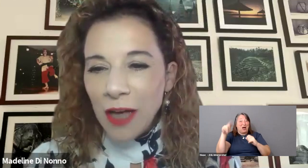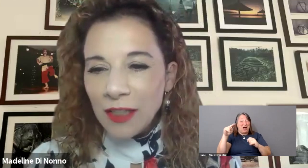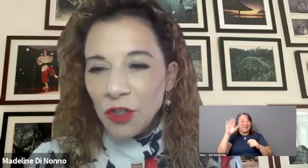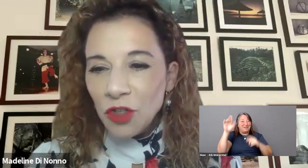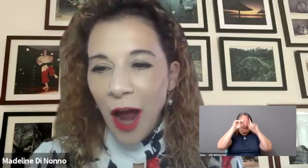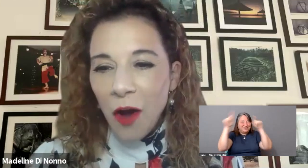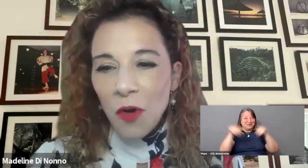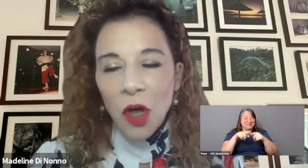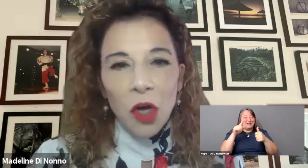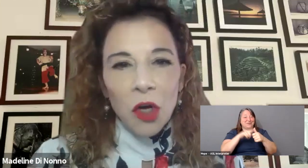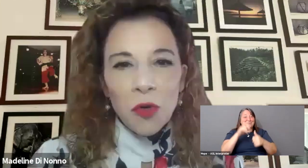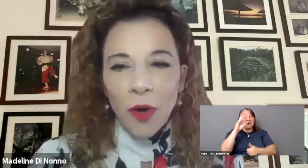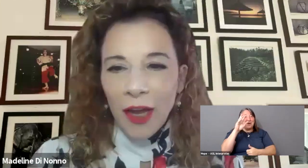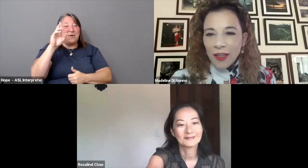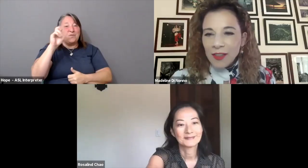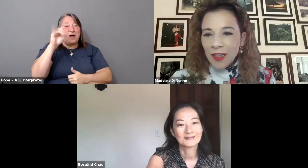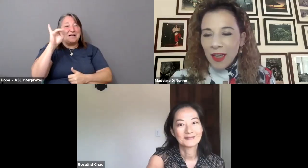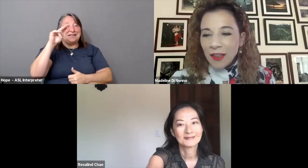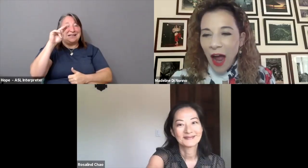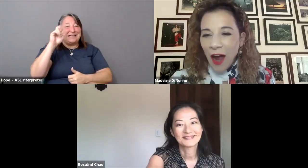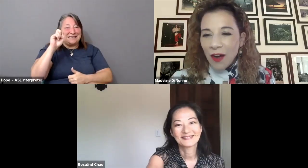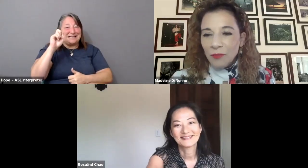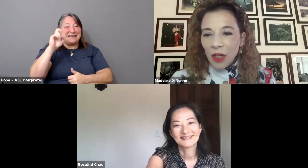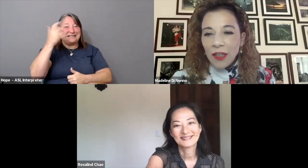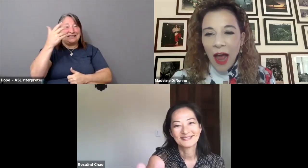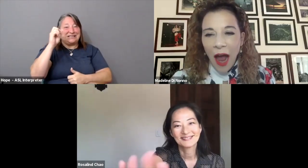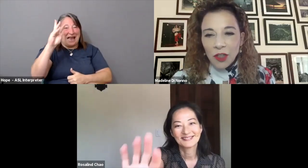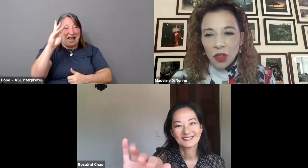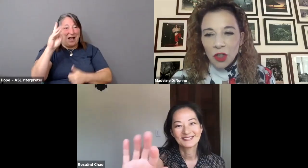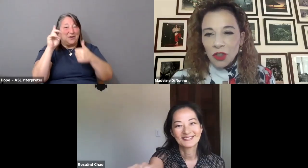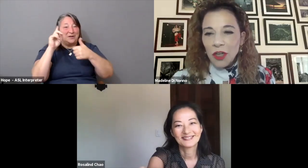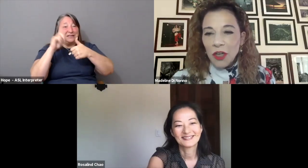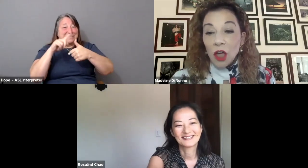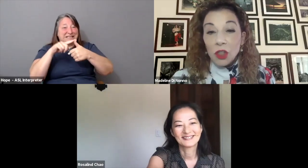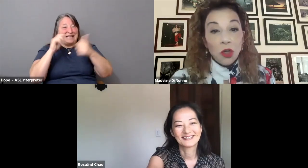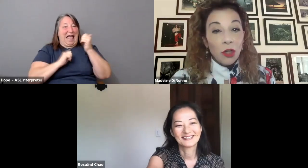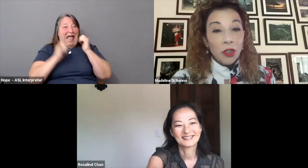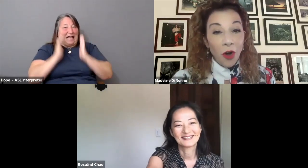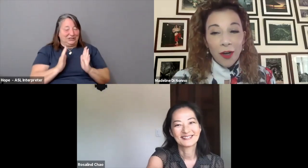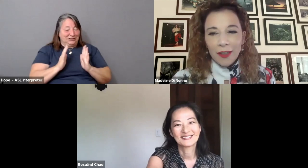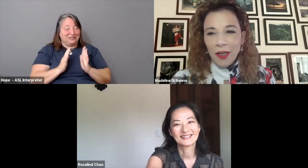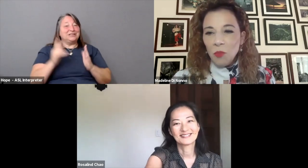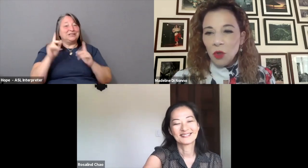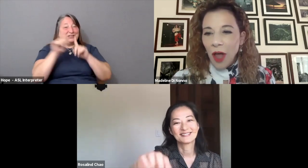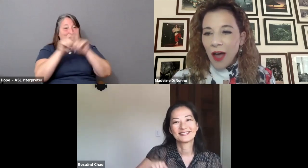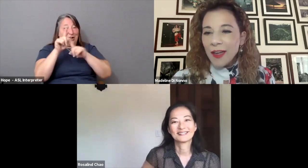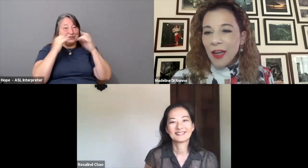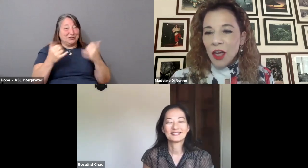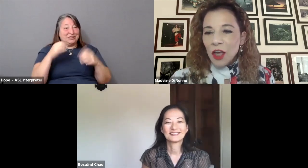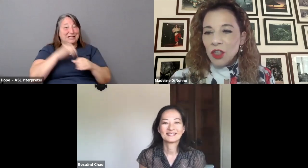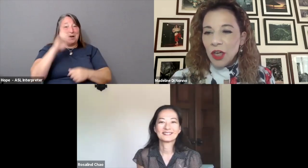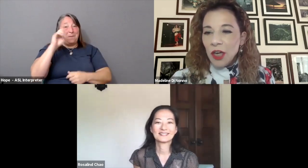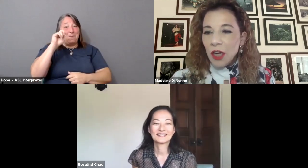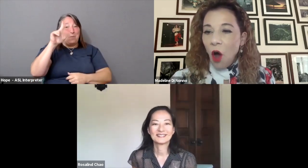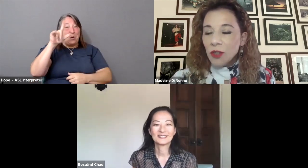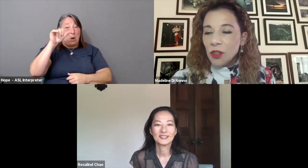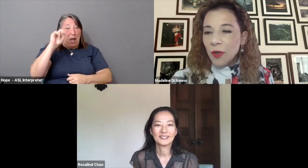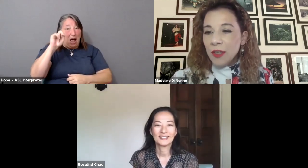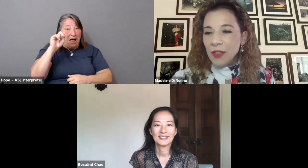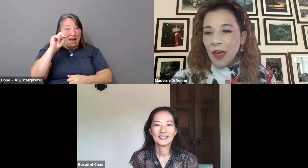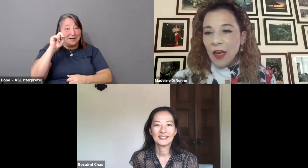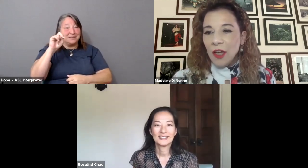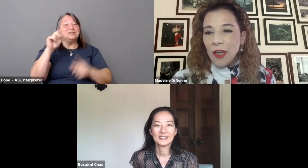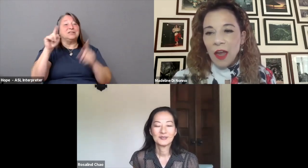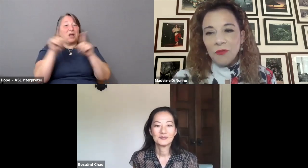have Rosalind Chow, who is the an actor. She stars currently in Mulan. She also